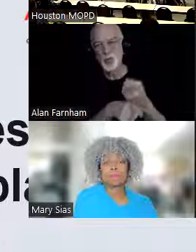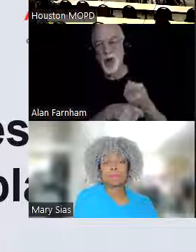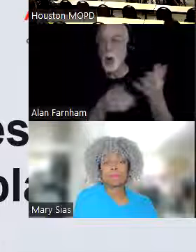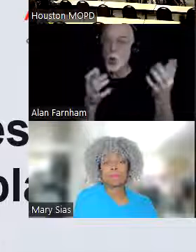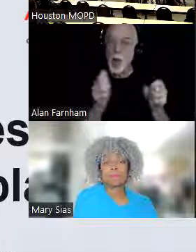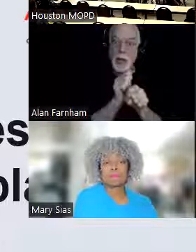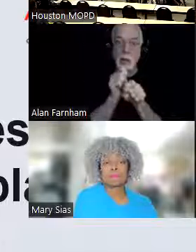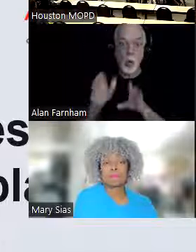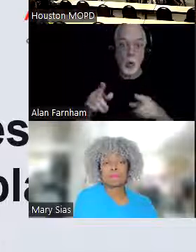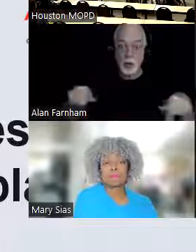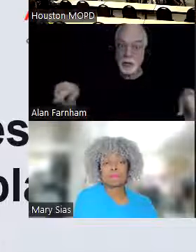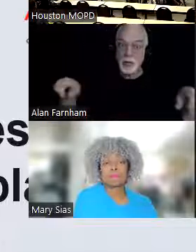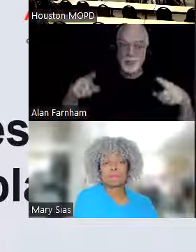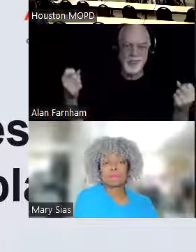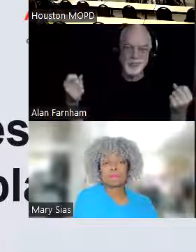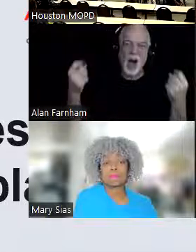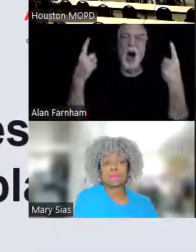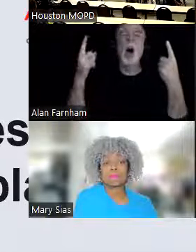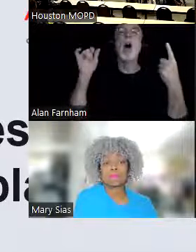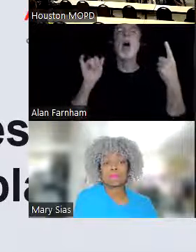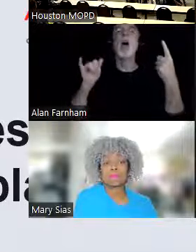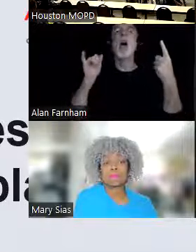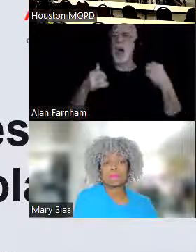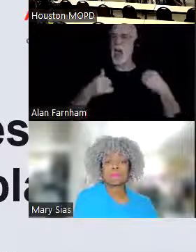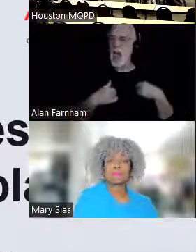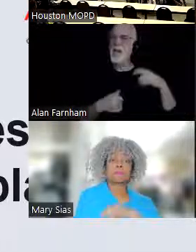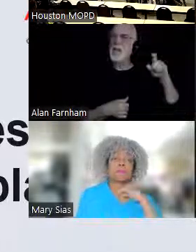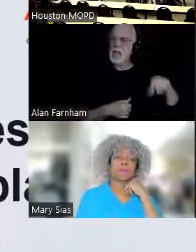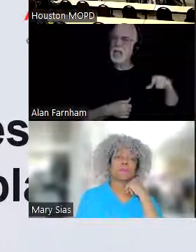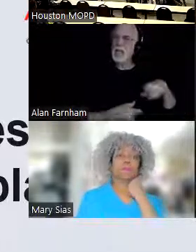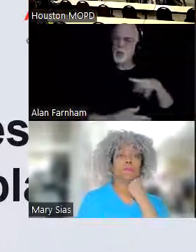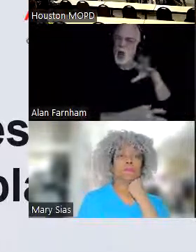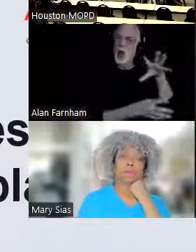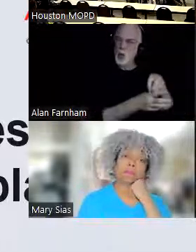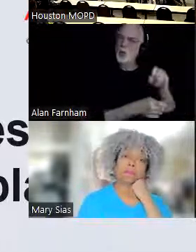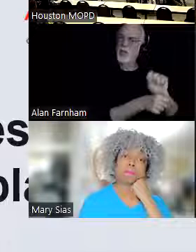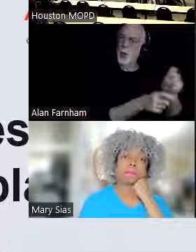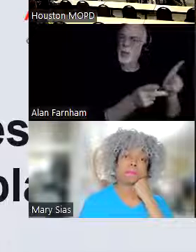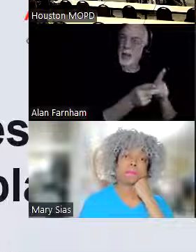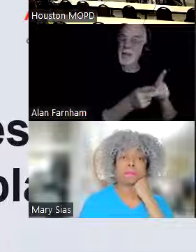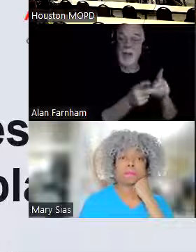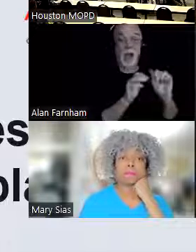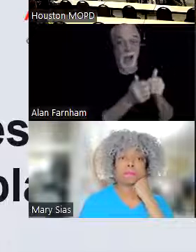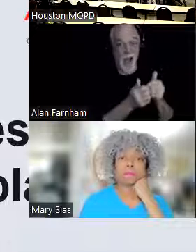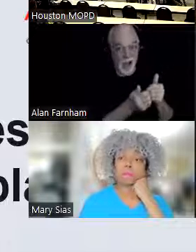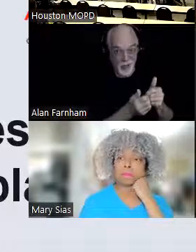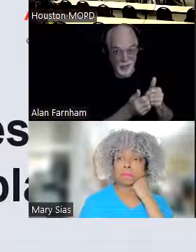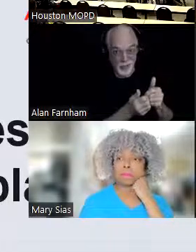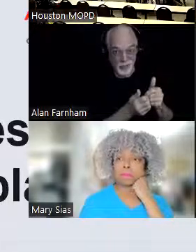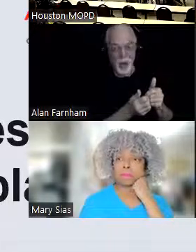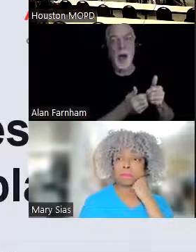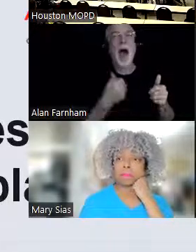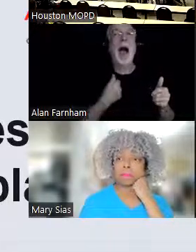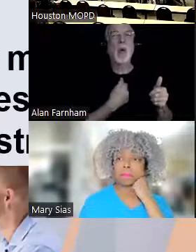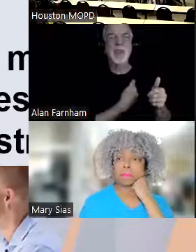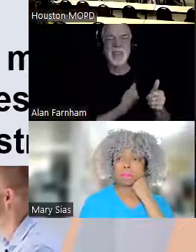to understand that there is a need for an inclusive workplace. In order to do that, we're going to give ourselves some new